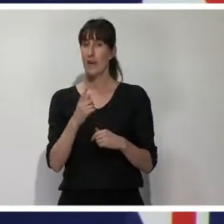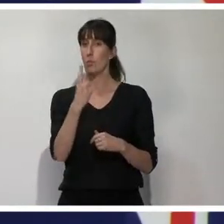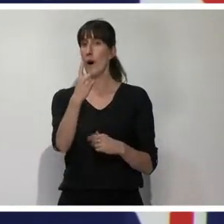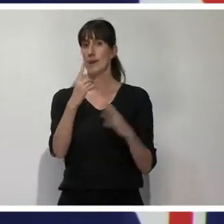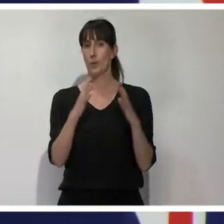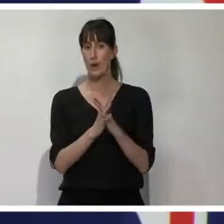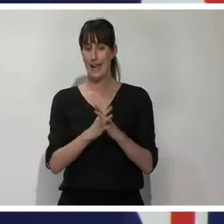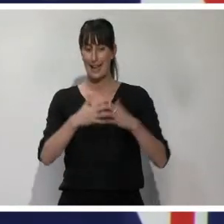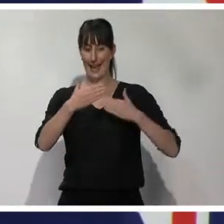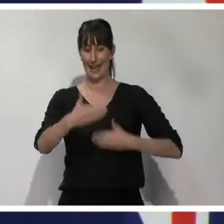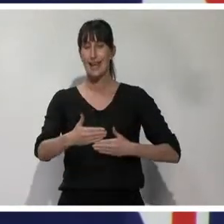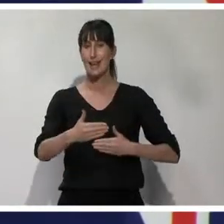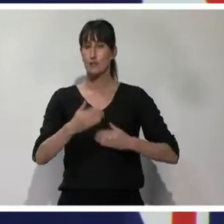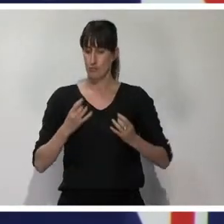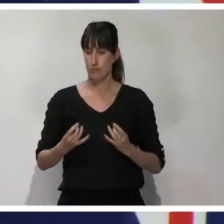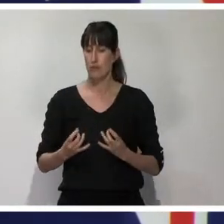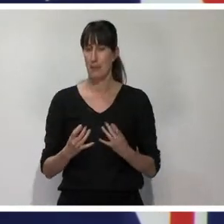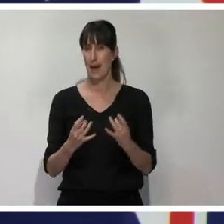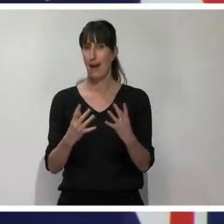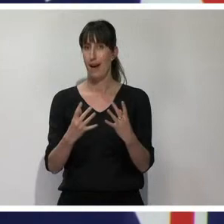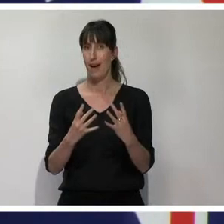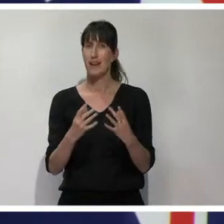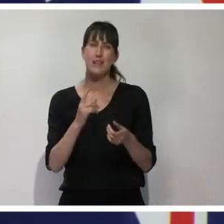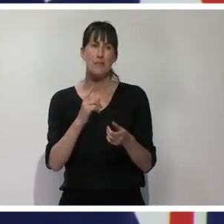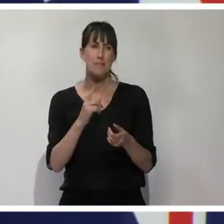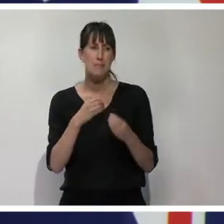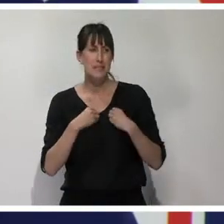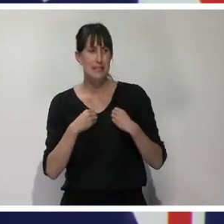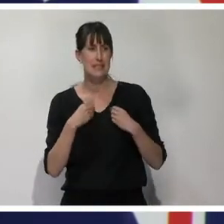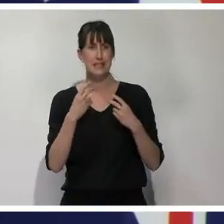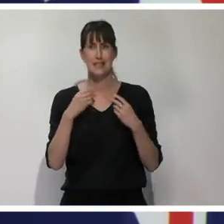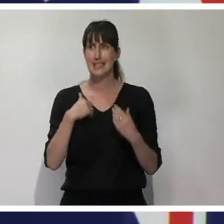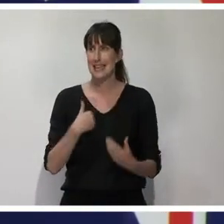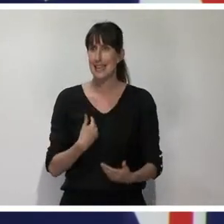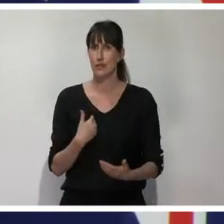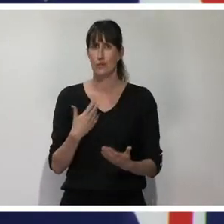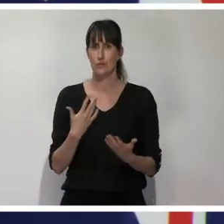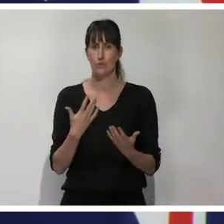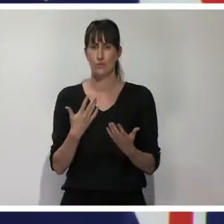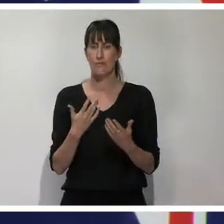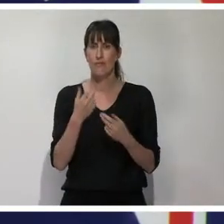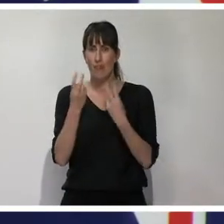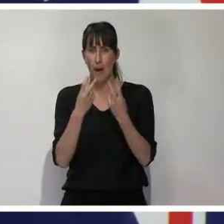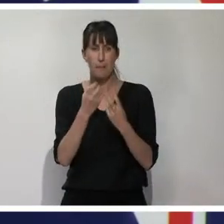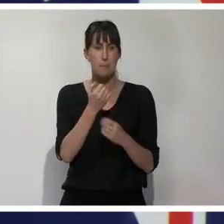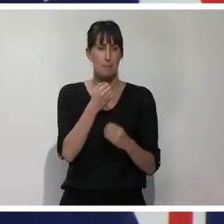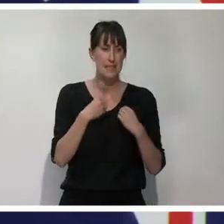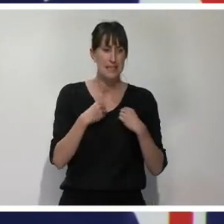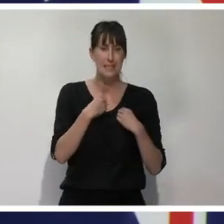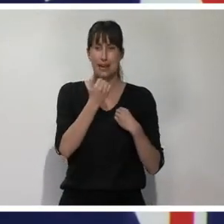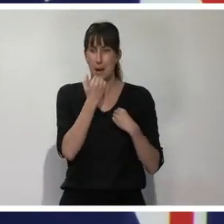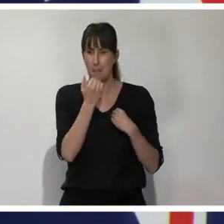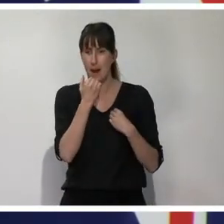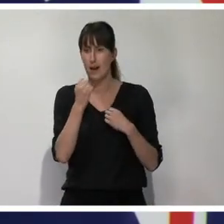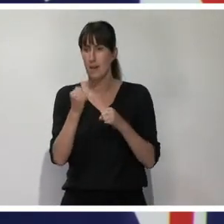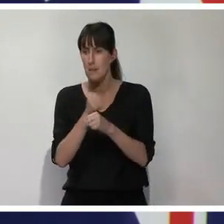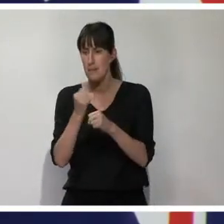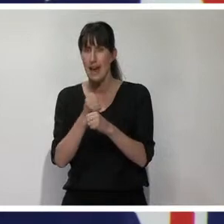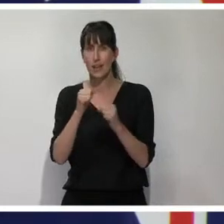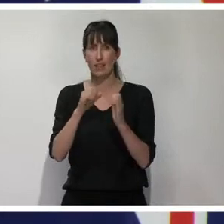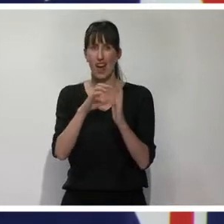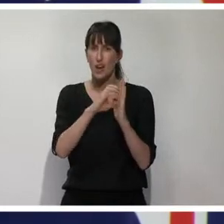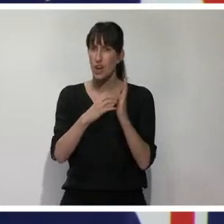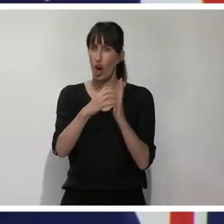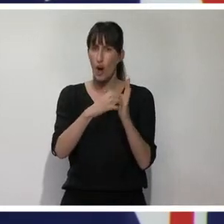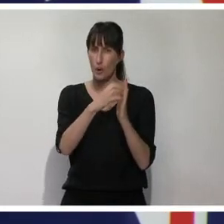grace because obviously it does take a bit of effort. You've got to use your business number to generate the code. We have